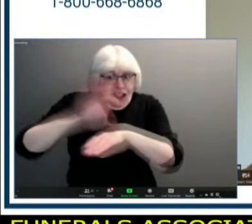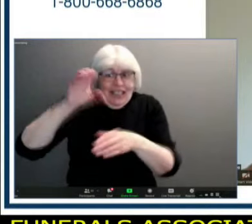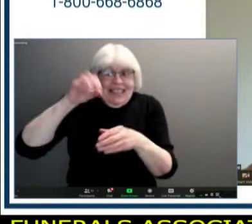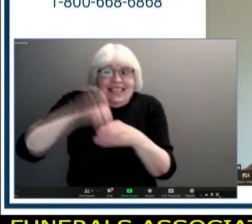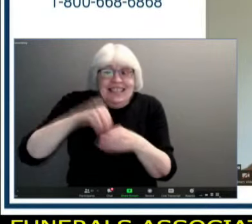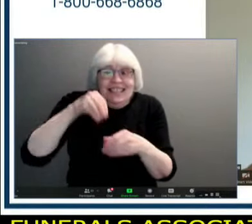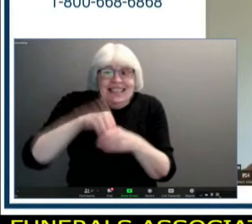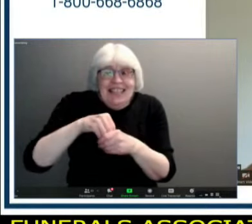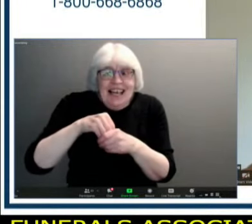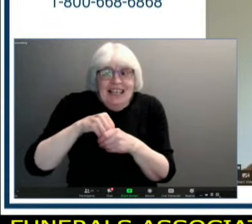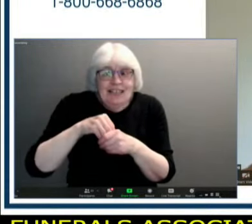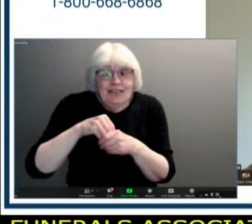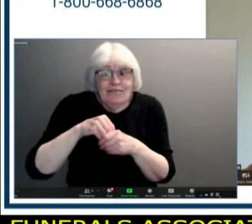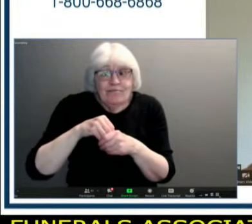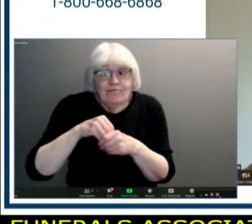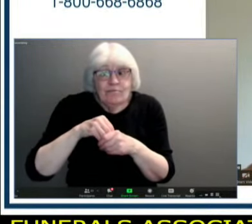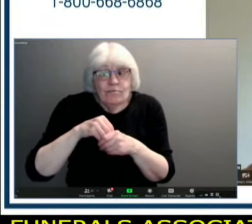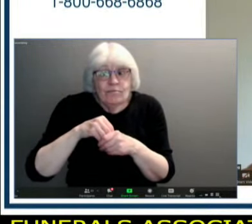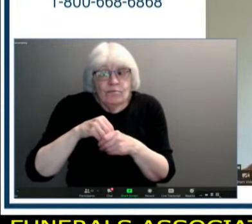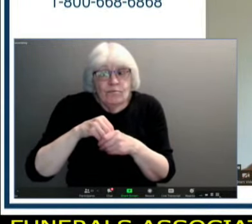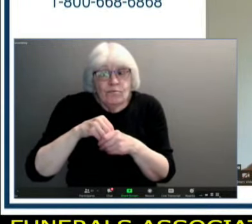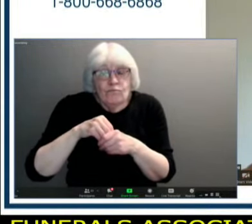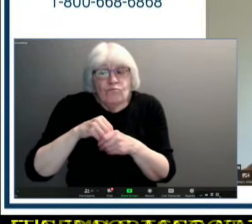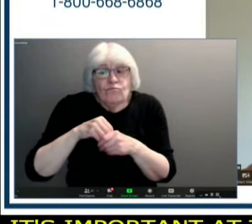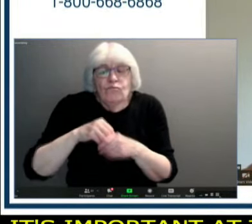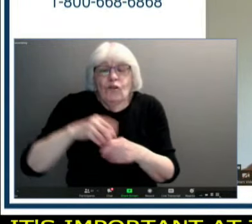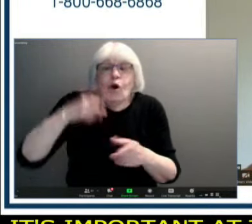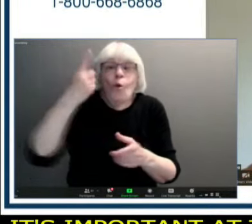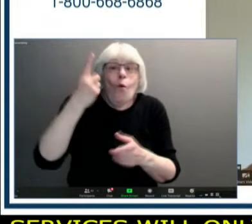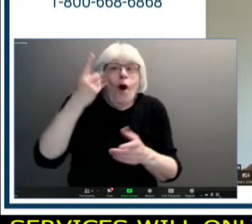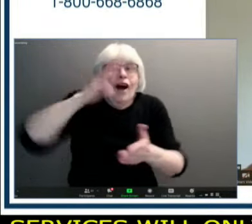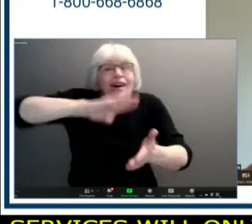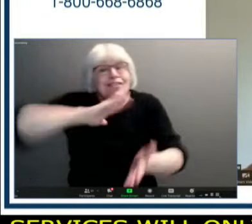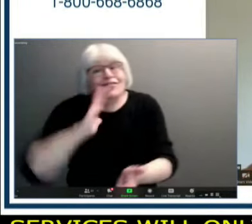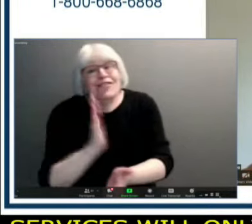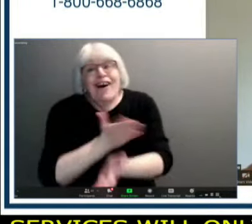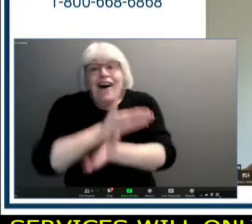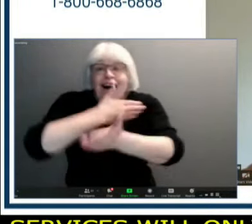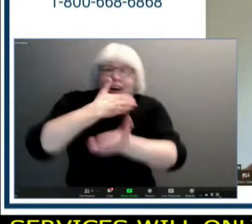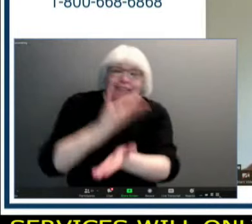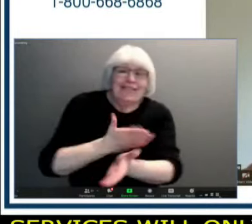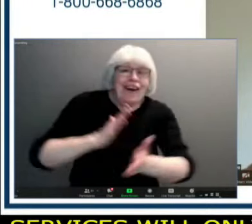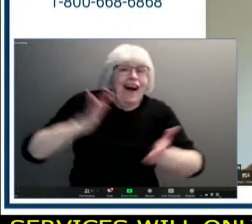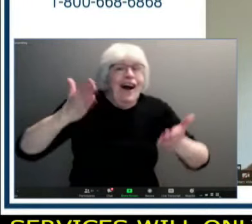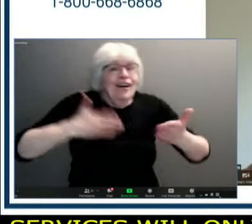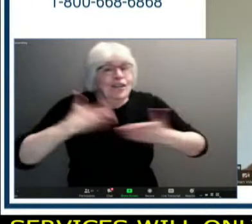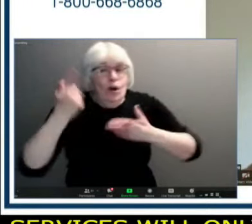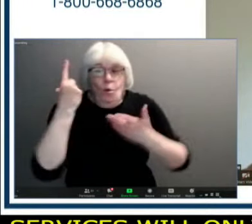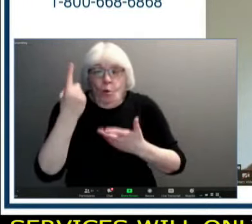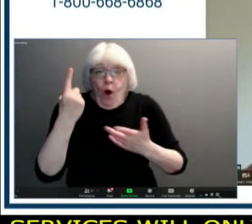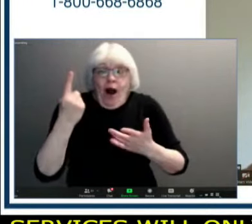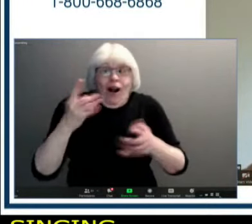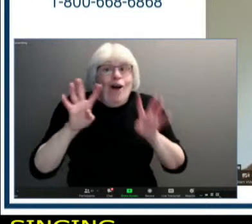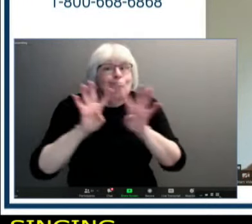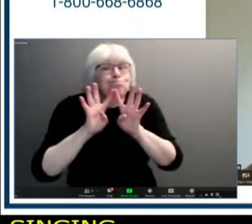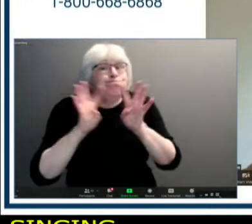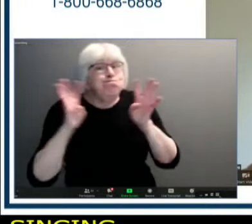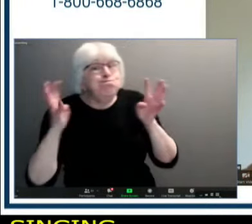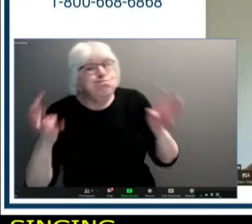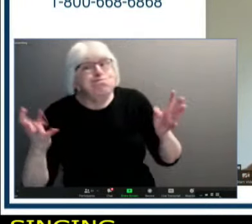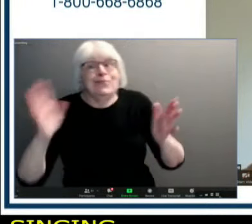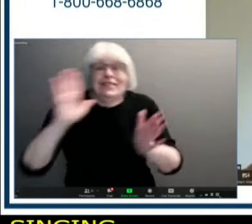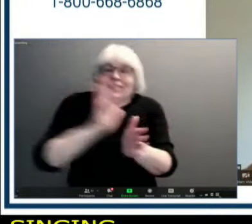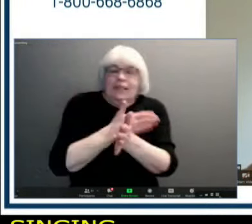person singing. We'll not allow choirs or congregational singing, and that's simply a reflection of